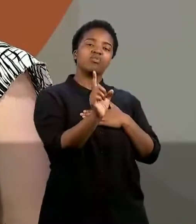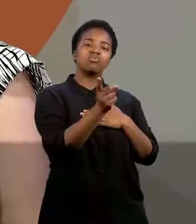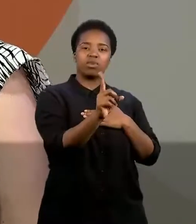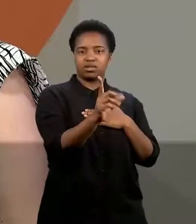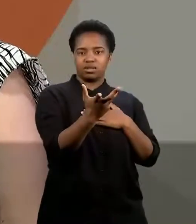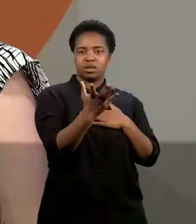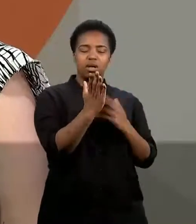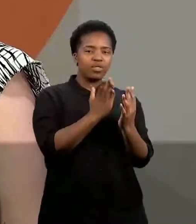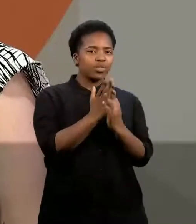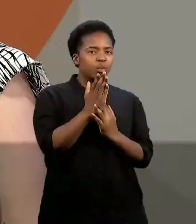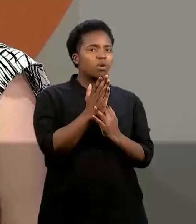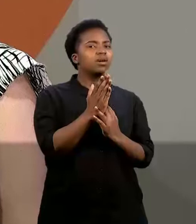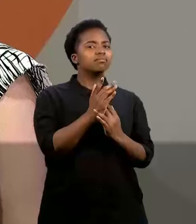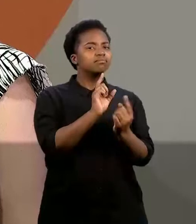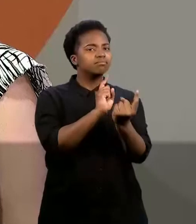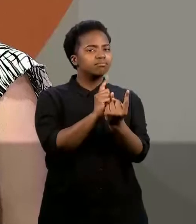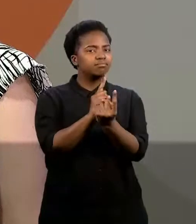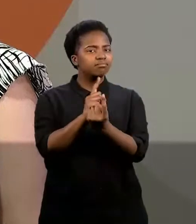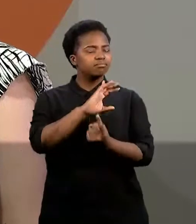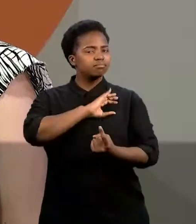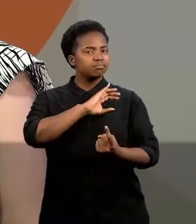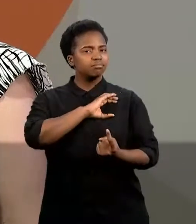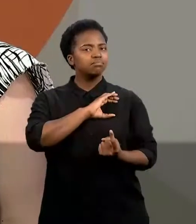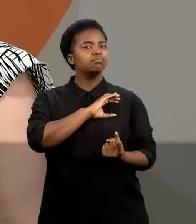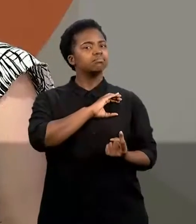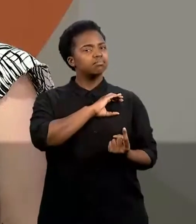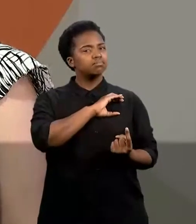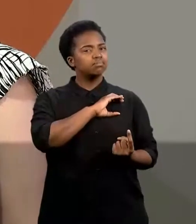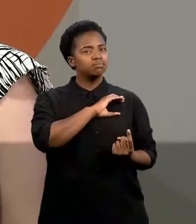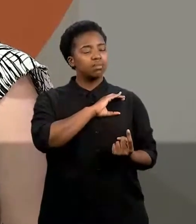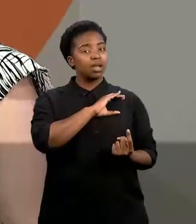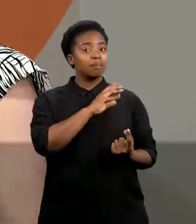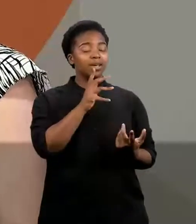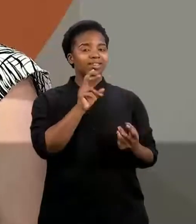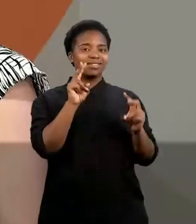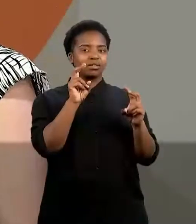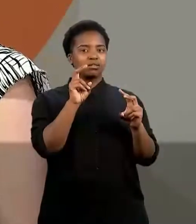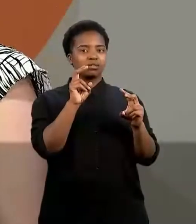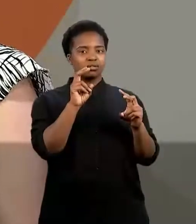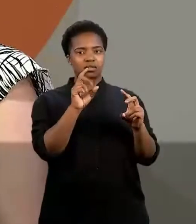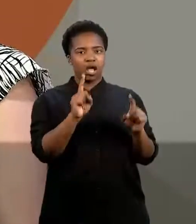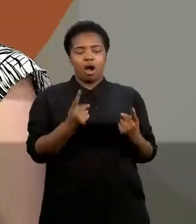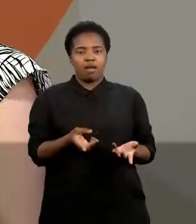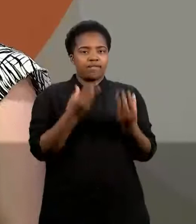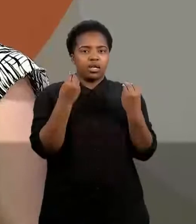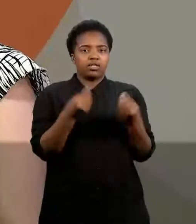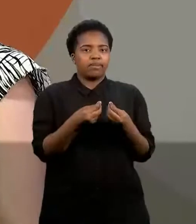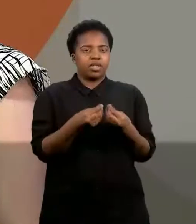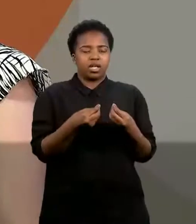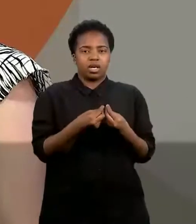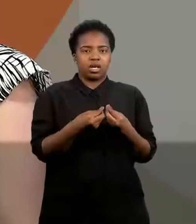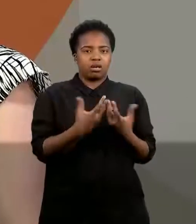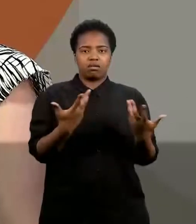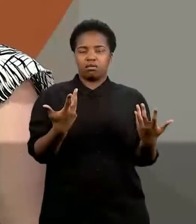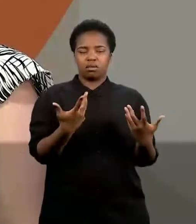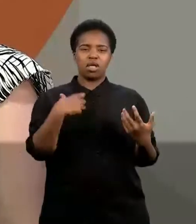through that, I've met clients who've also been not the perfect cookie cutter mold, who can't find something in the big retailers, who come to me for